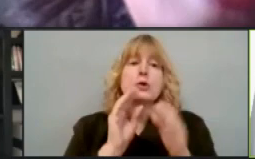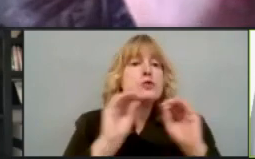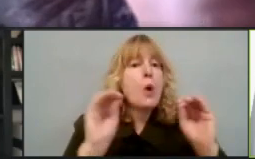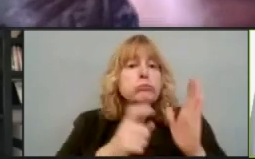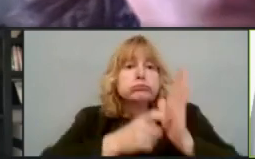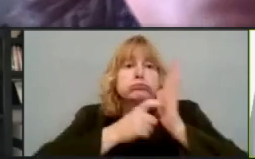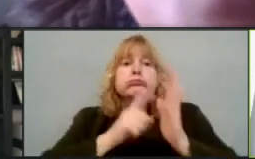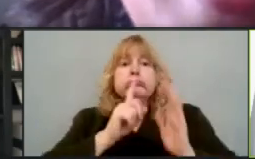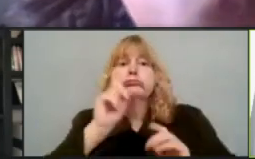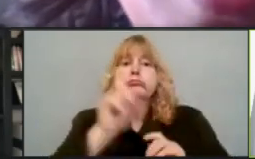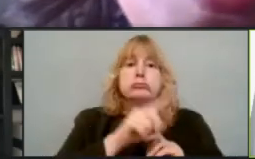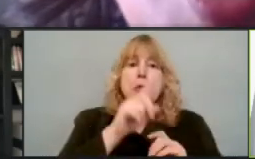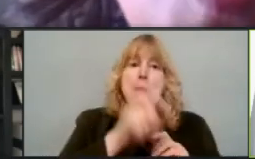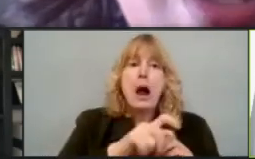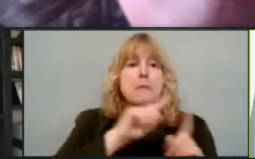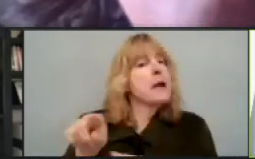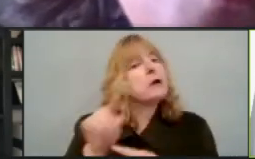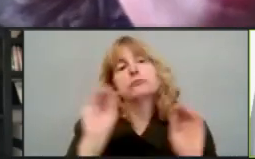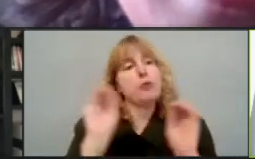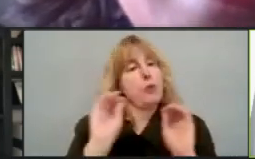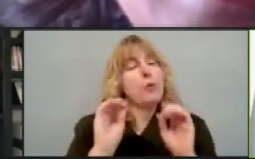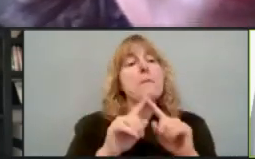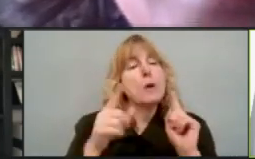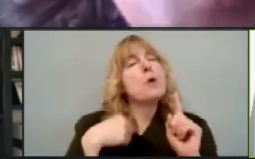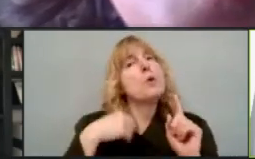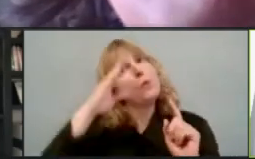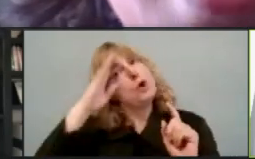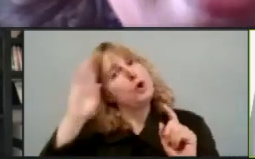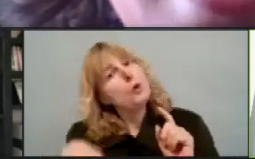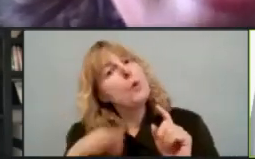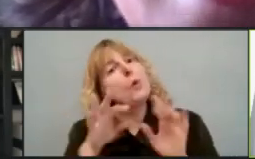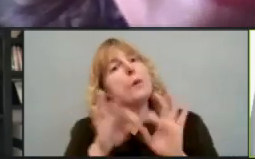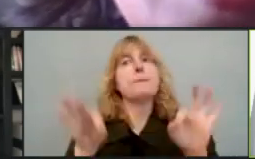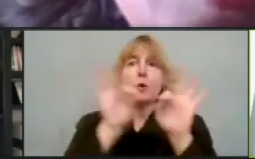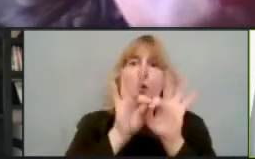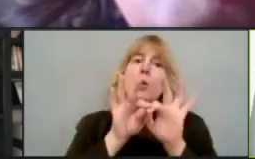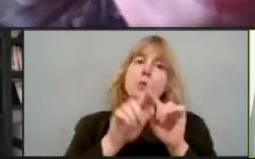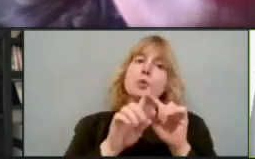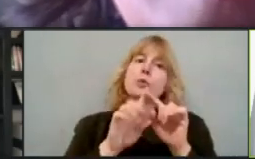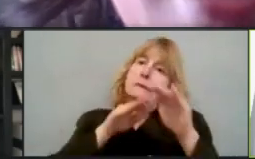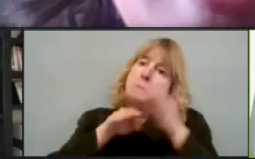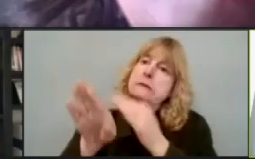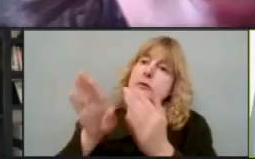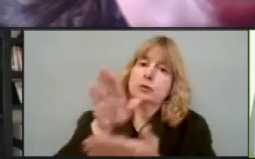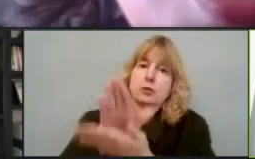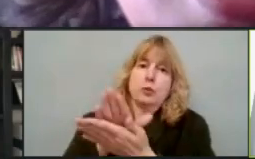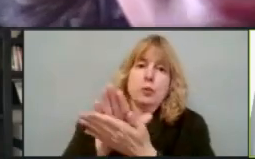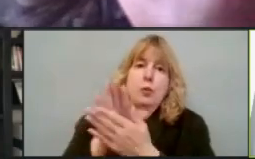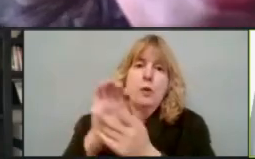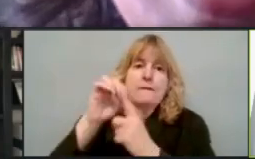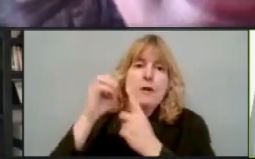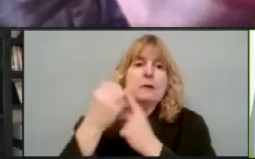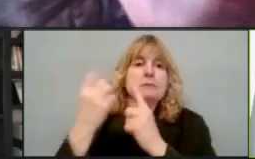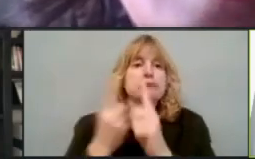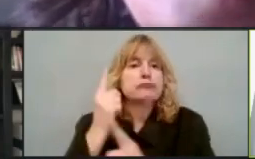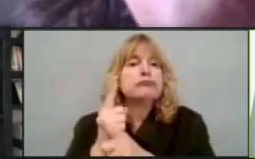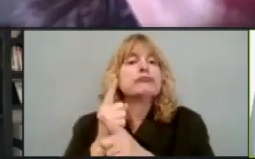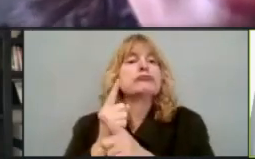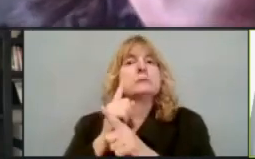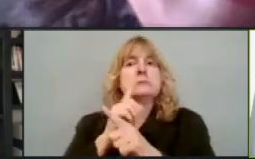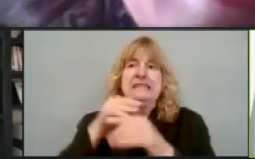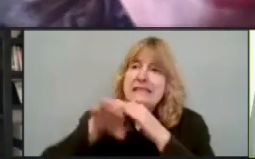return, but we know how important it is to be in the school environment proper, in the building,